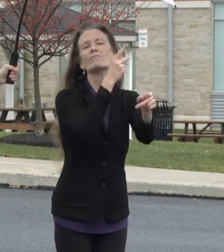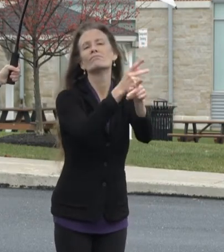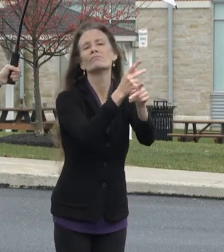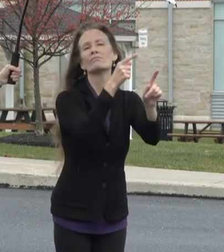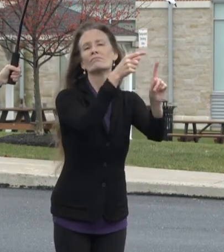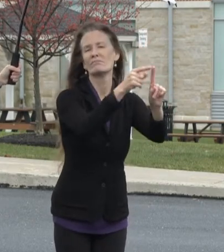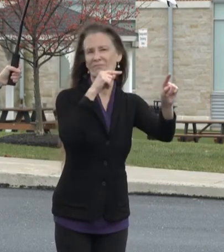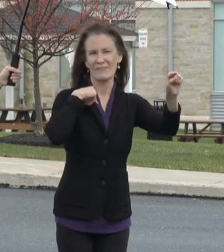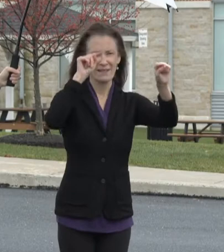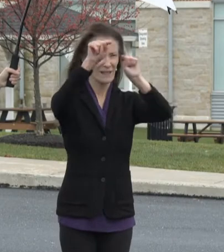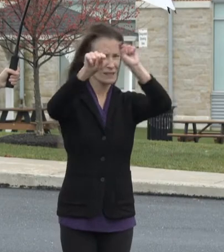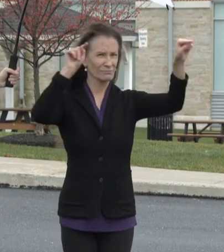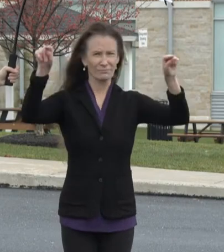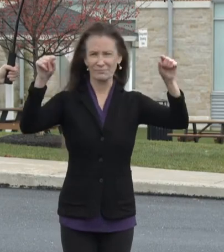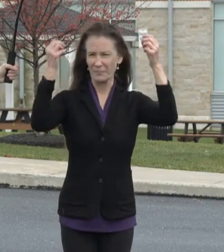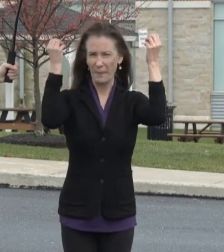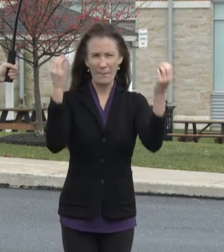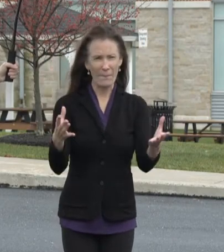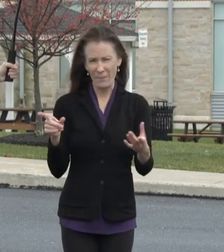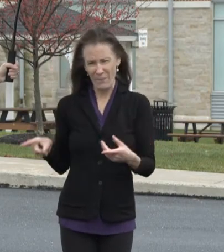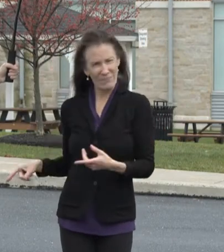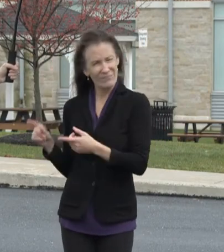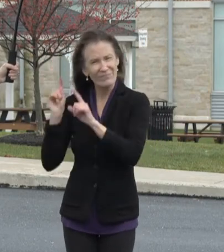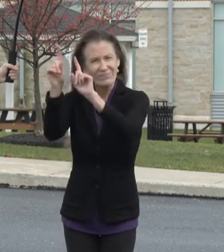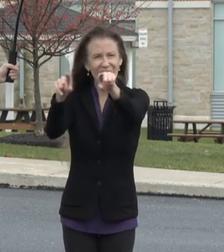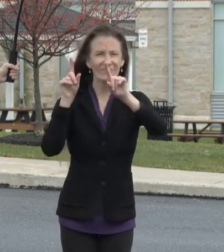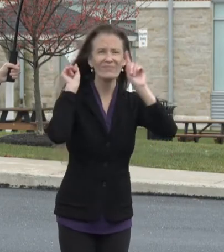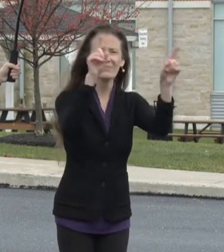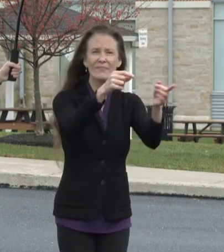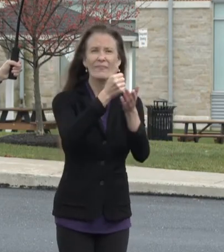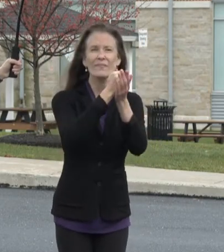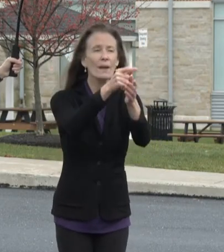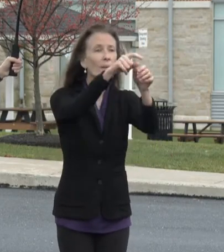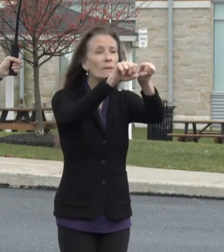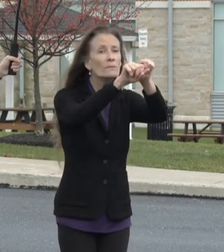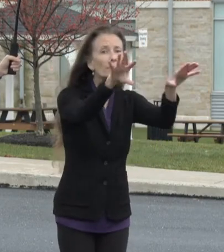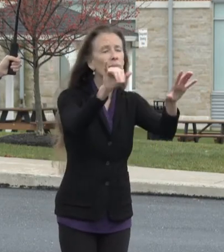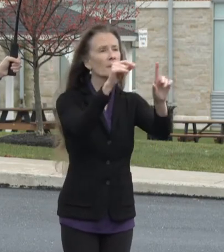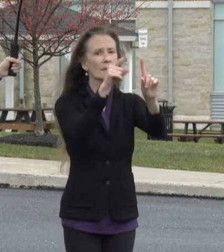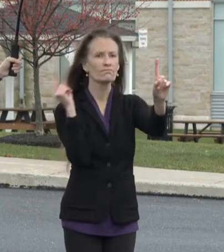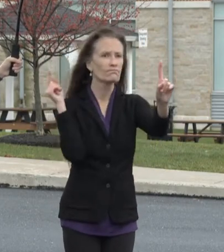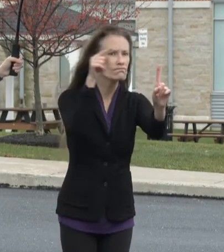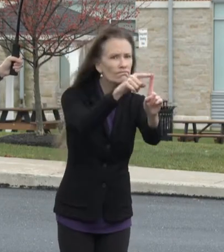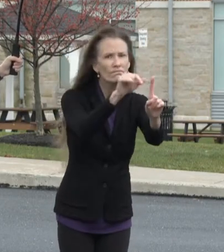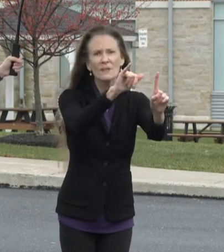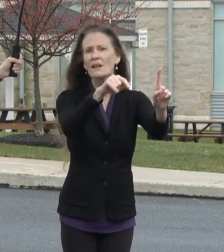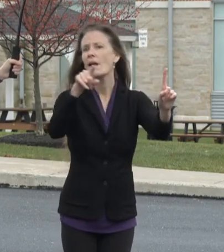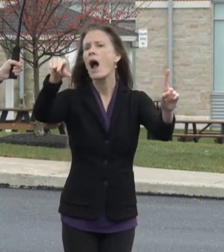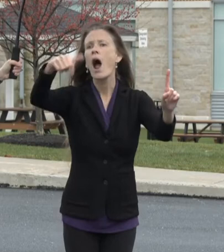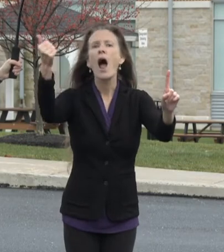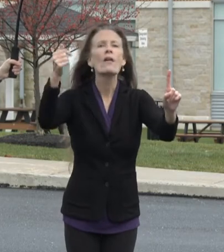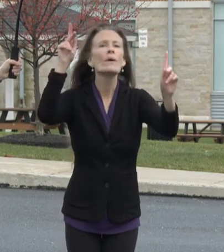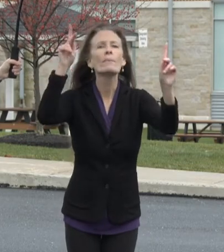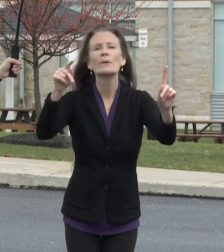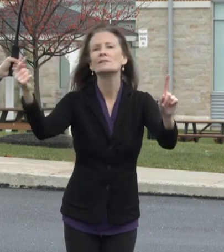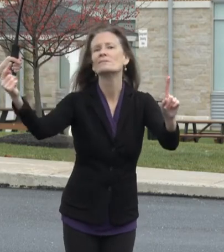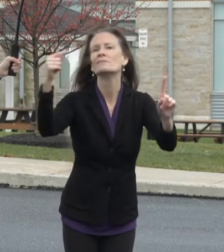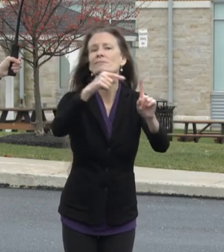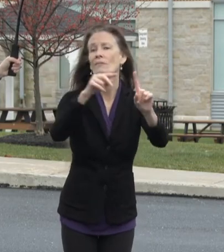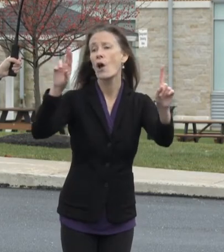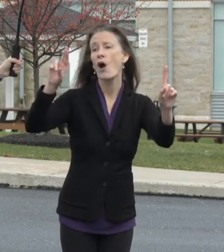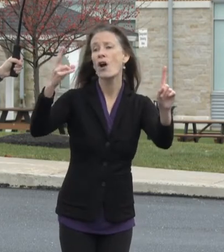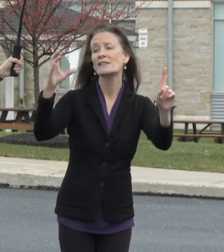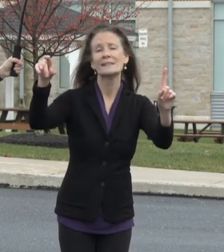by the National Guard to combat these outbreaks in long-term care facilities, along with the other response elements, such as the Regional Response